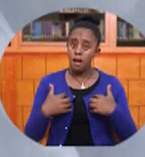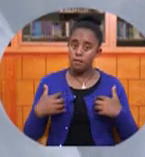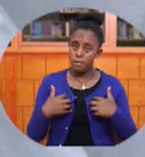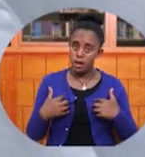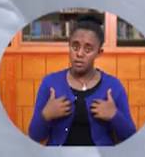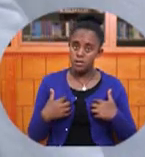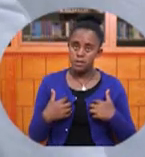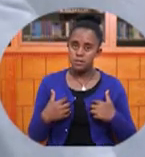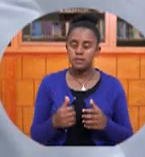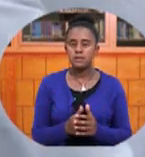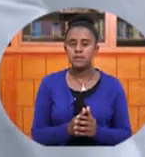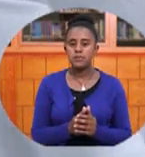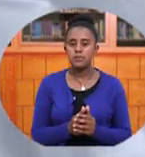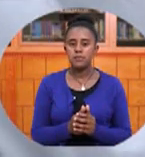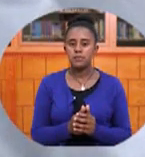Animals